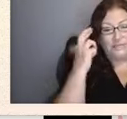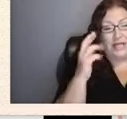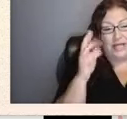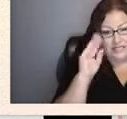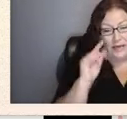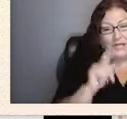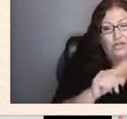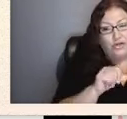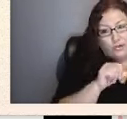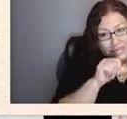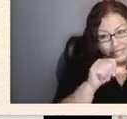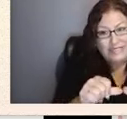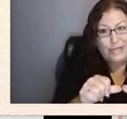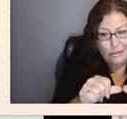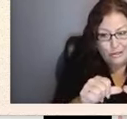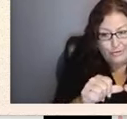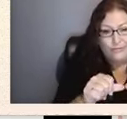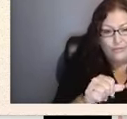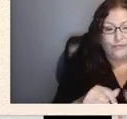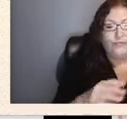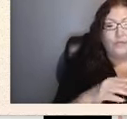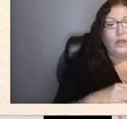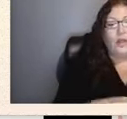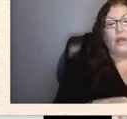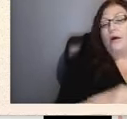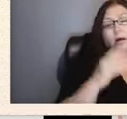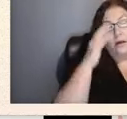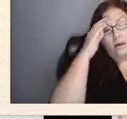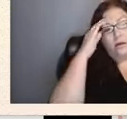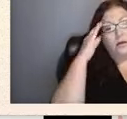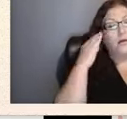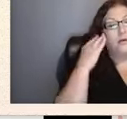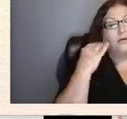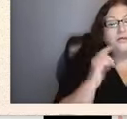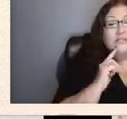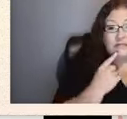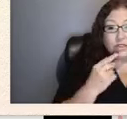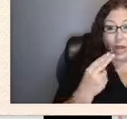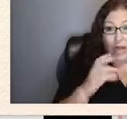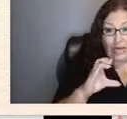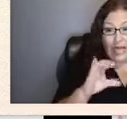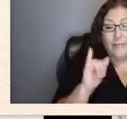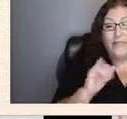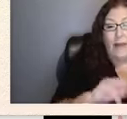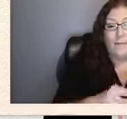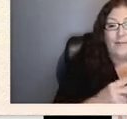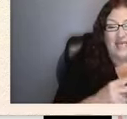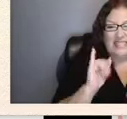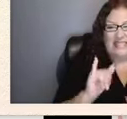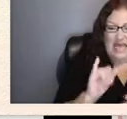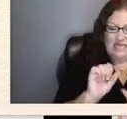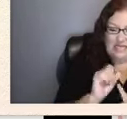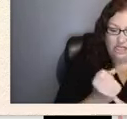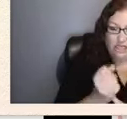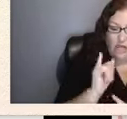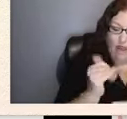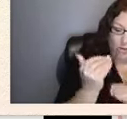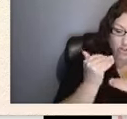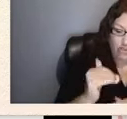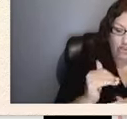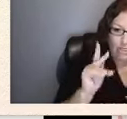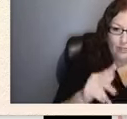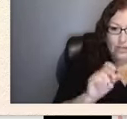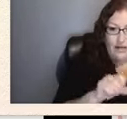indefinitely. Substantial handicap means a condition that substantially restricts a person's ability to